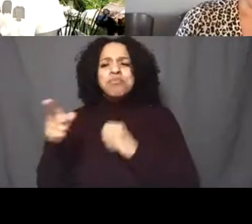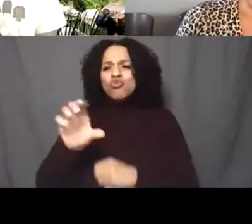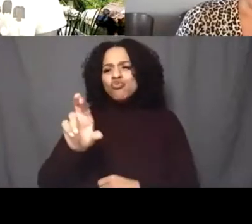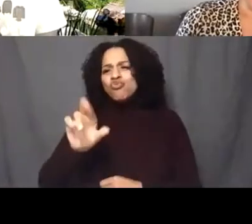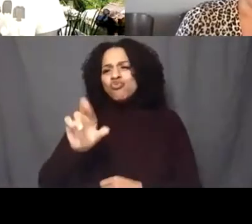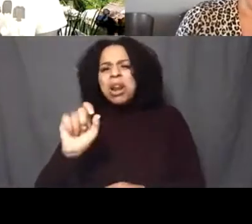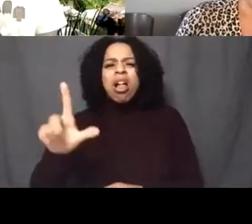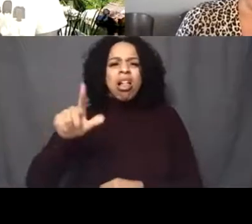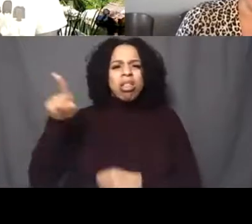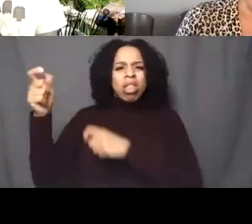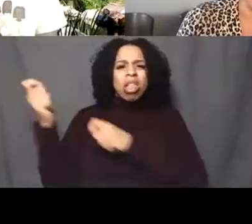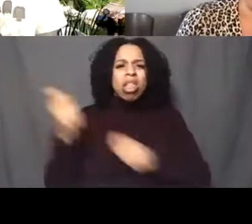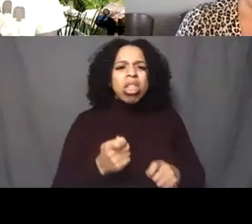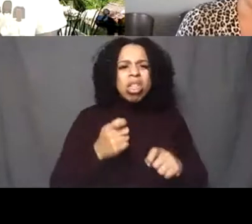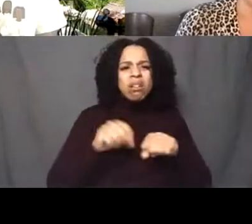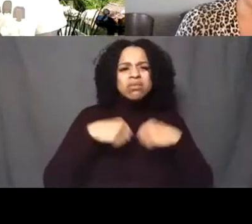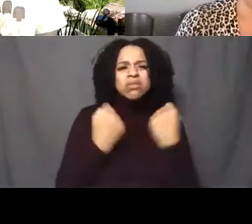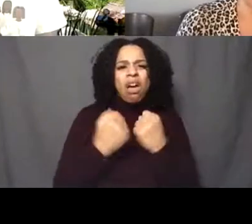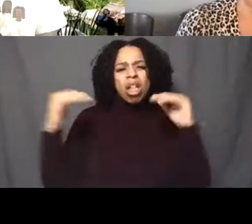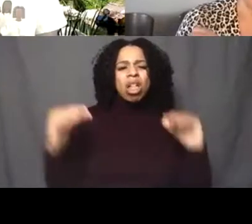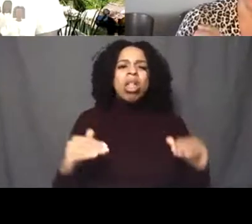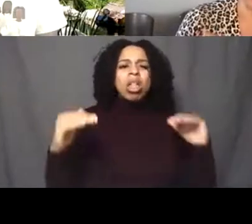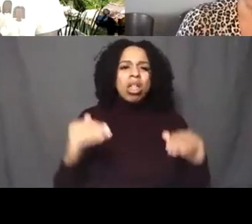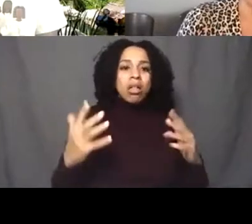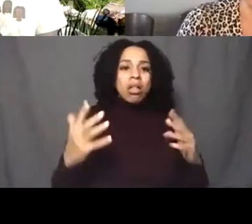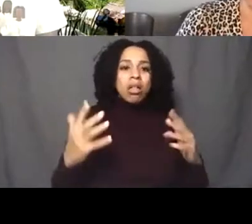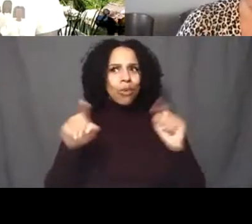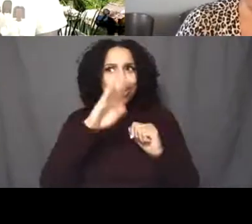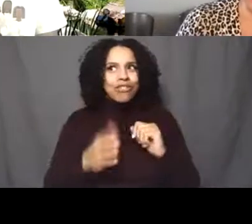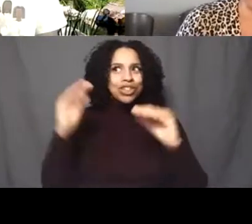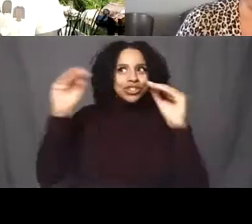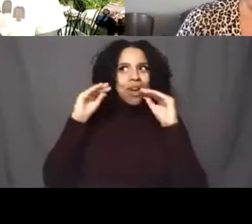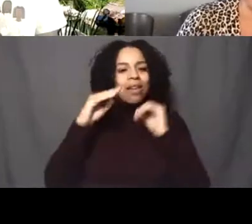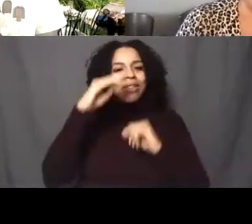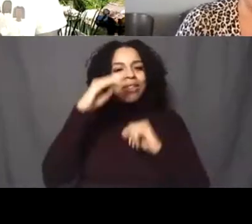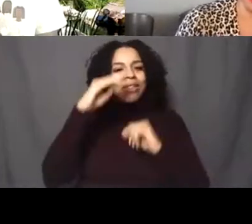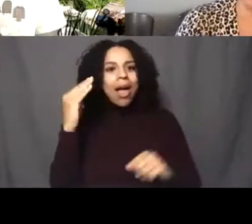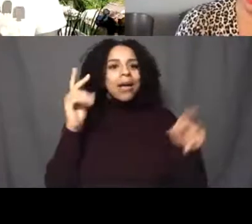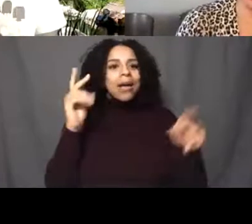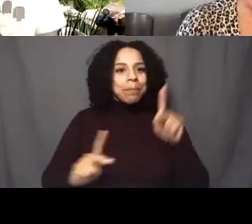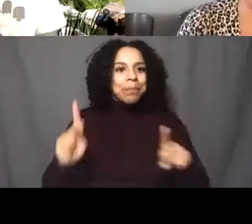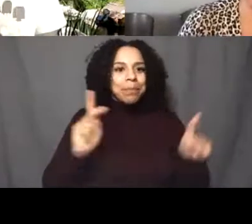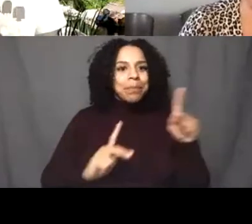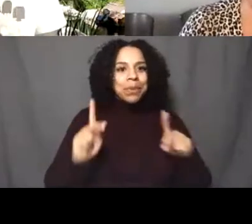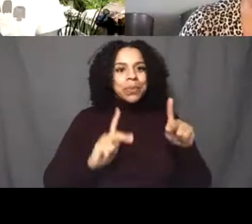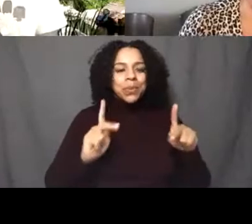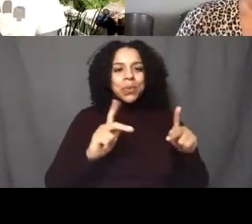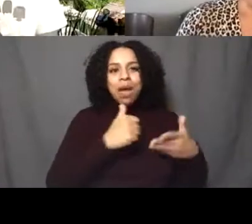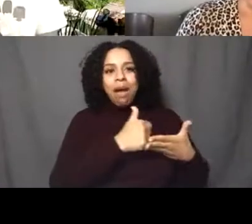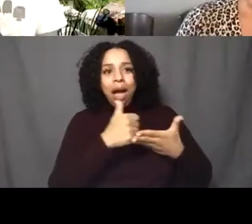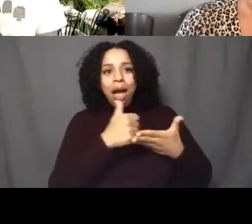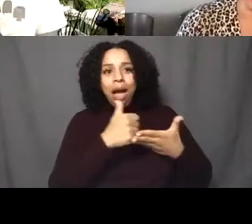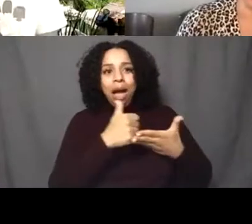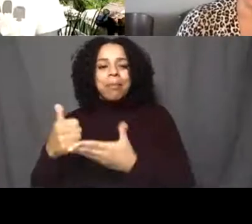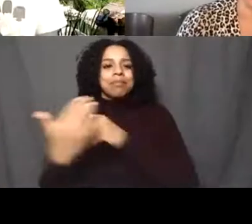are not taught that our democracy itself has hinged upon the freedom struggles of Black Americans, and that has actually been our role.